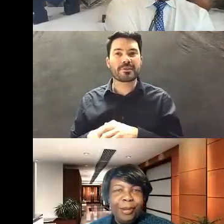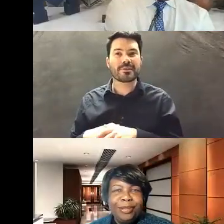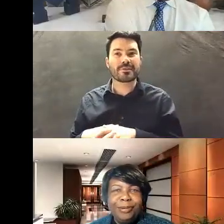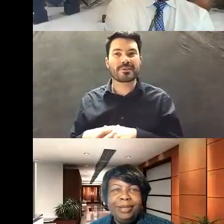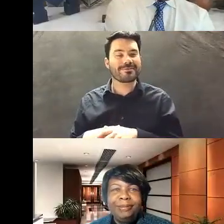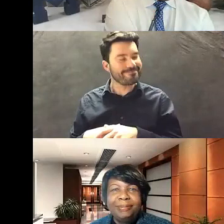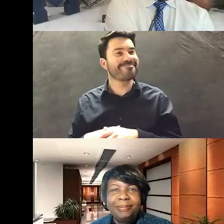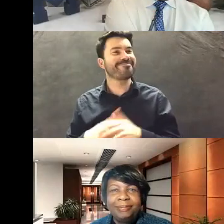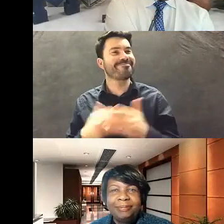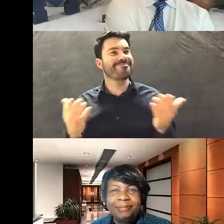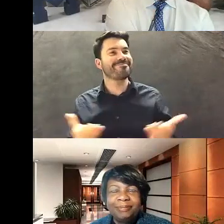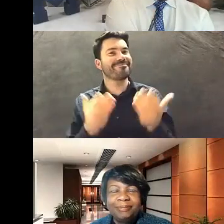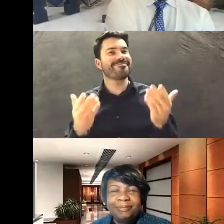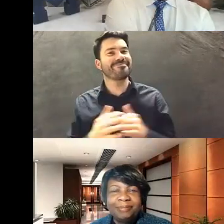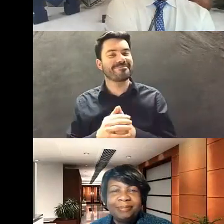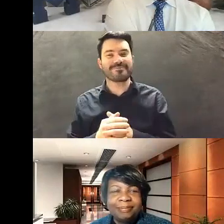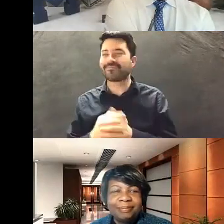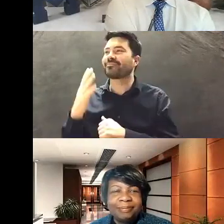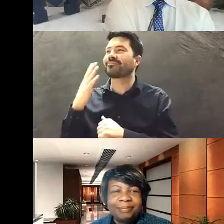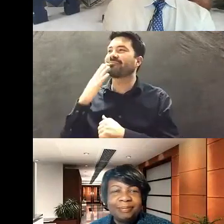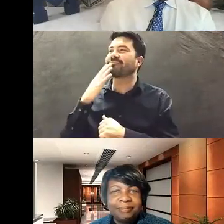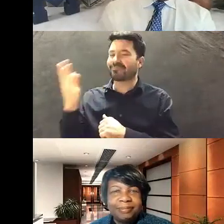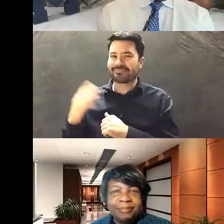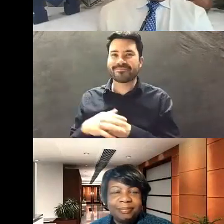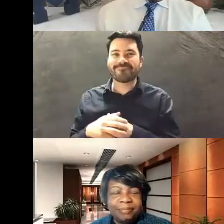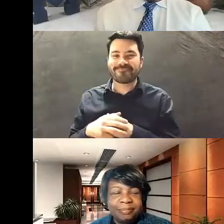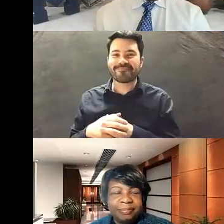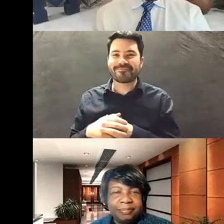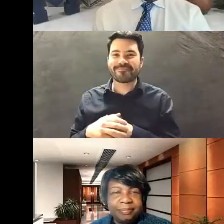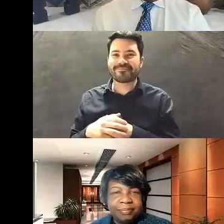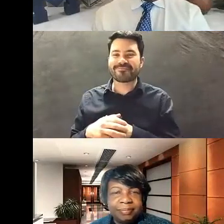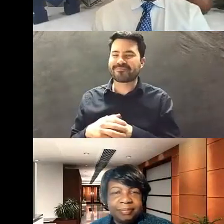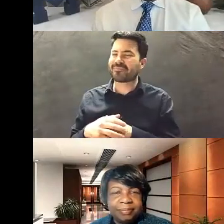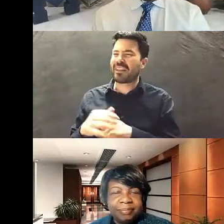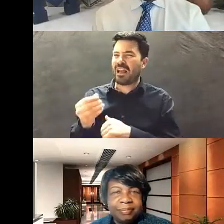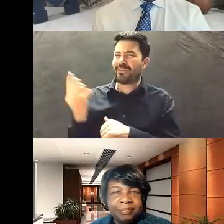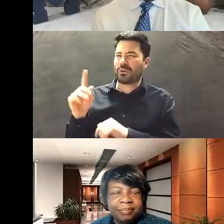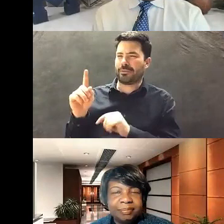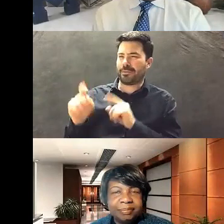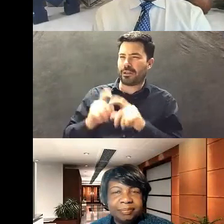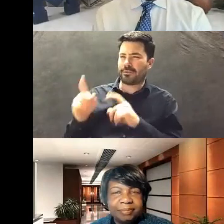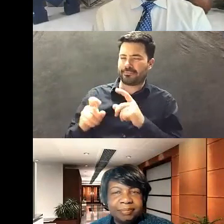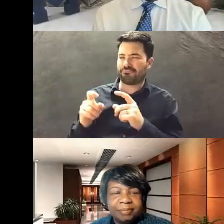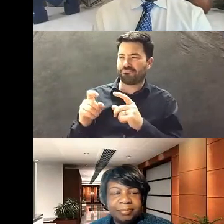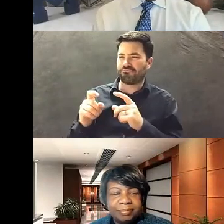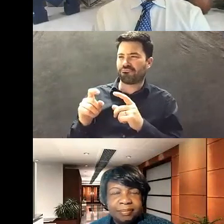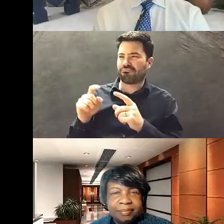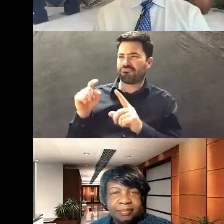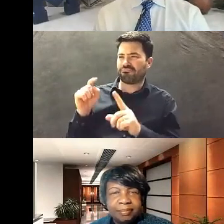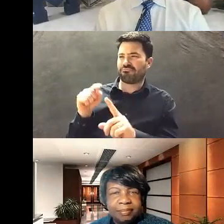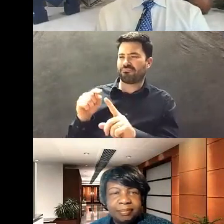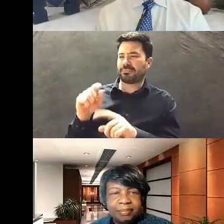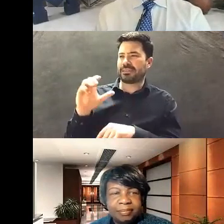Come on, Tony. Thank you. There are a number of follow-up questions here related to the CMS